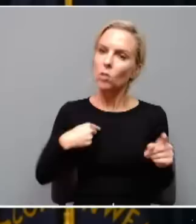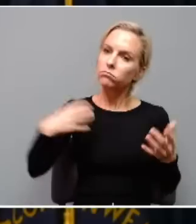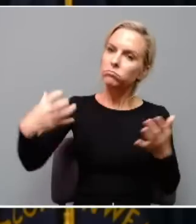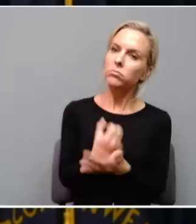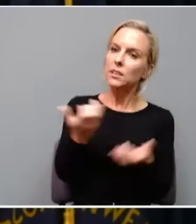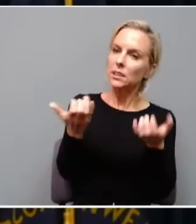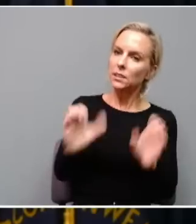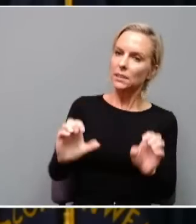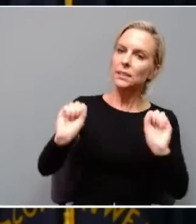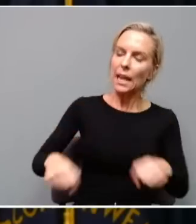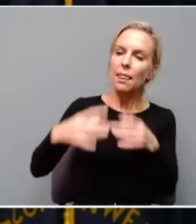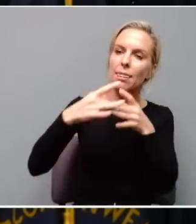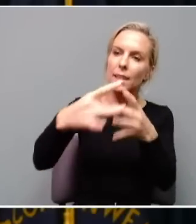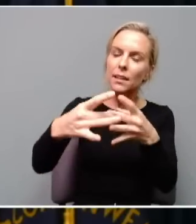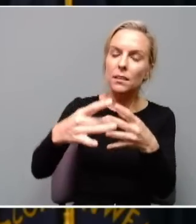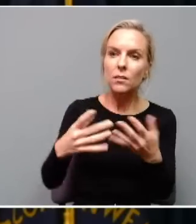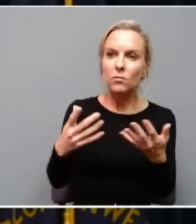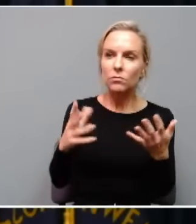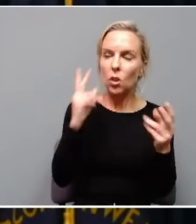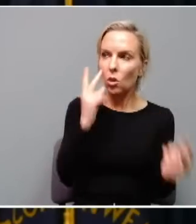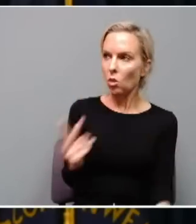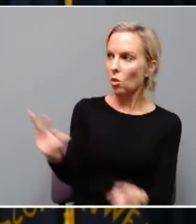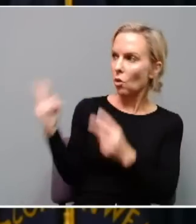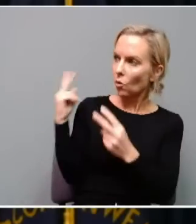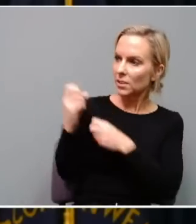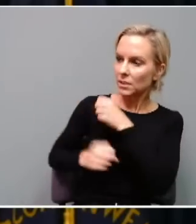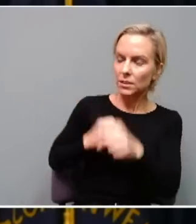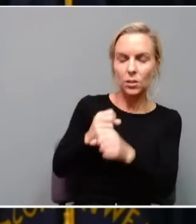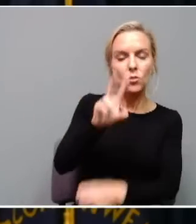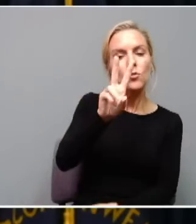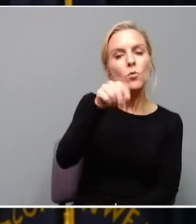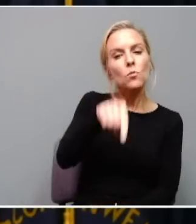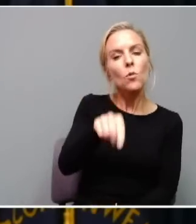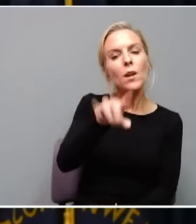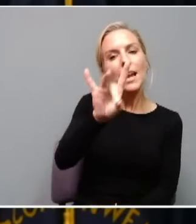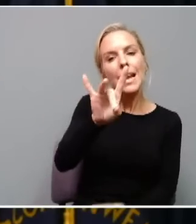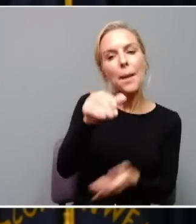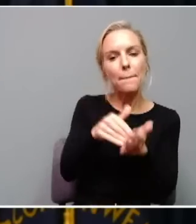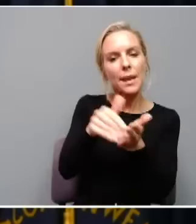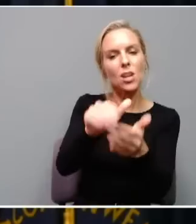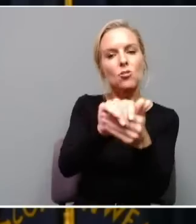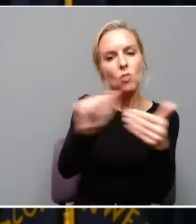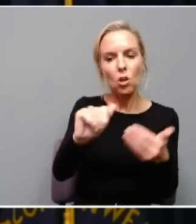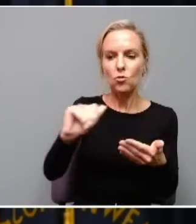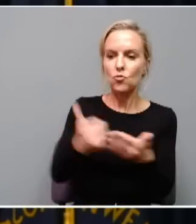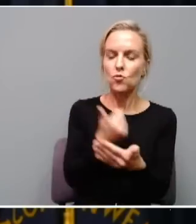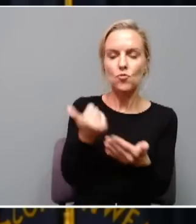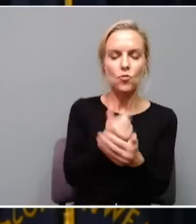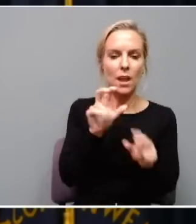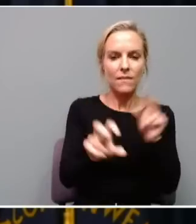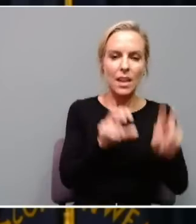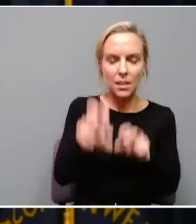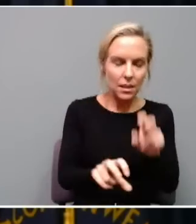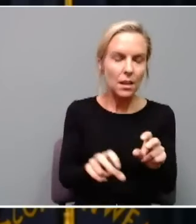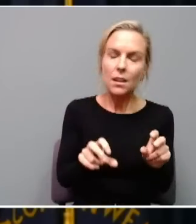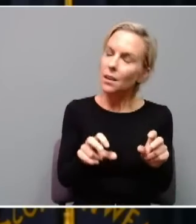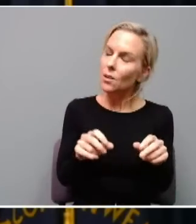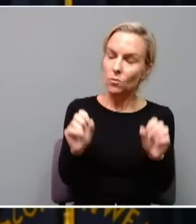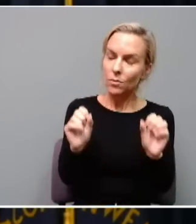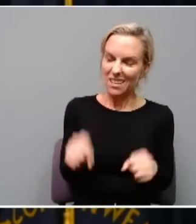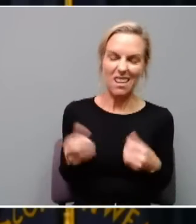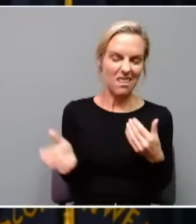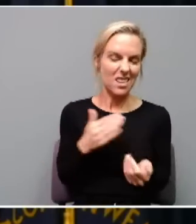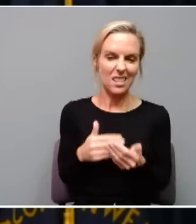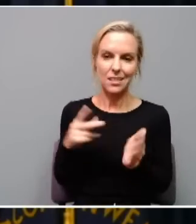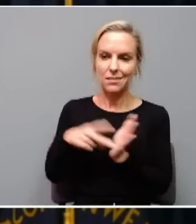what we've done already this year, $2.8 billion of new investment. We are going to easily double that by the end of the